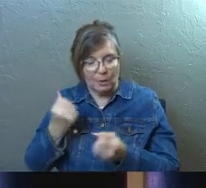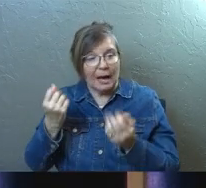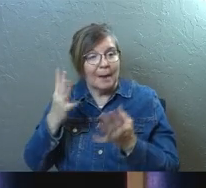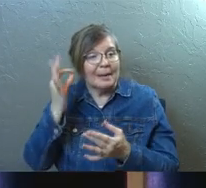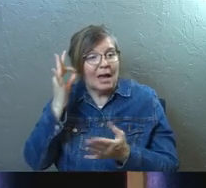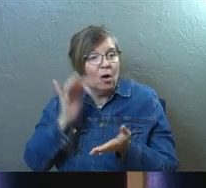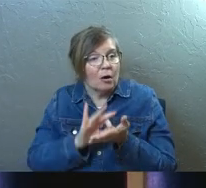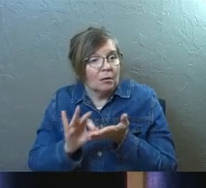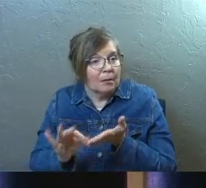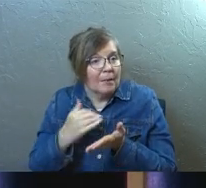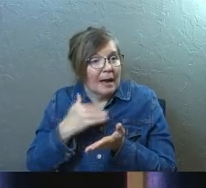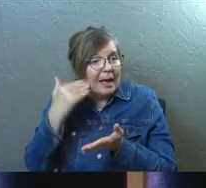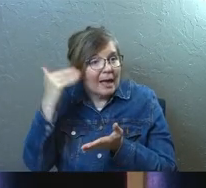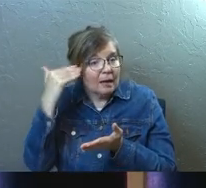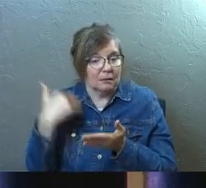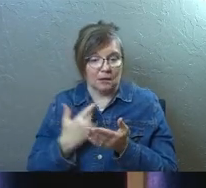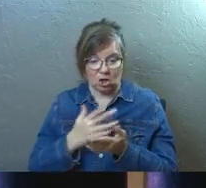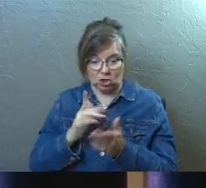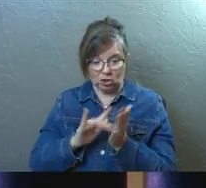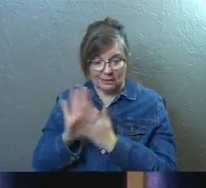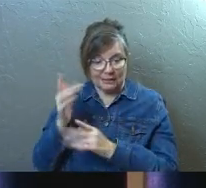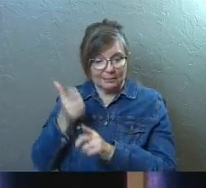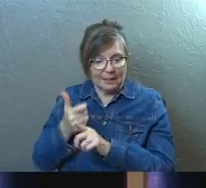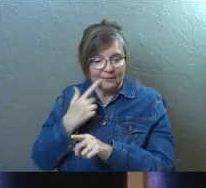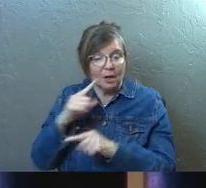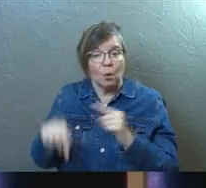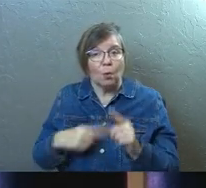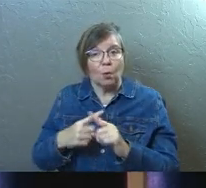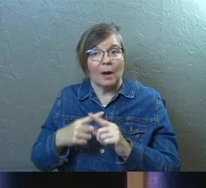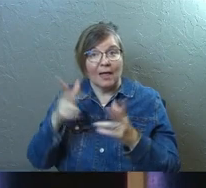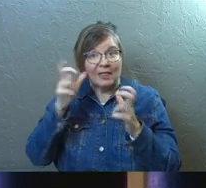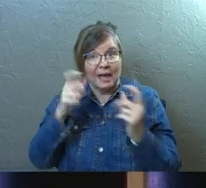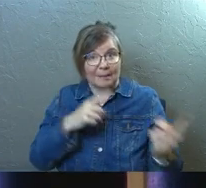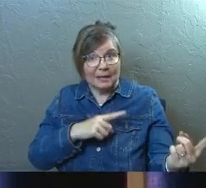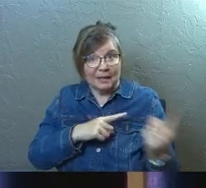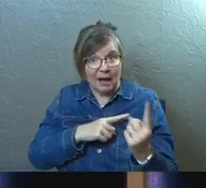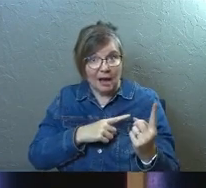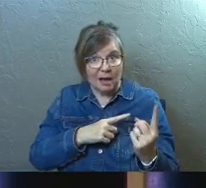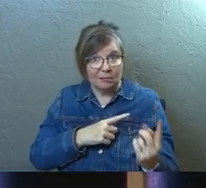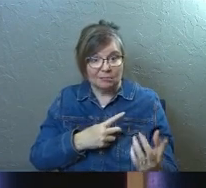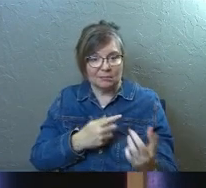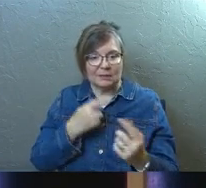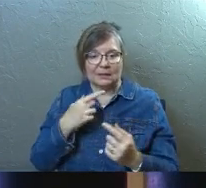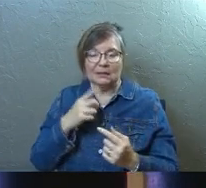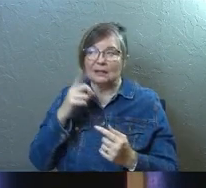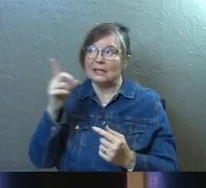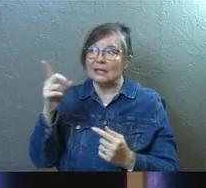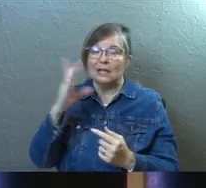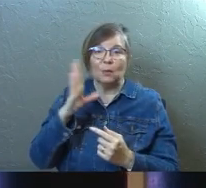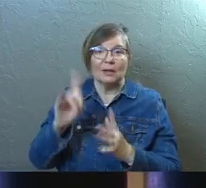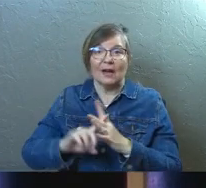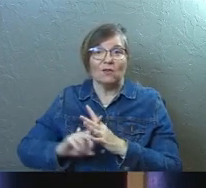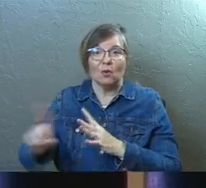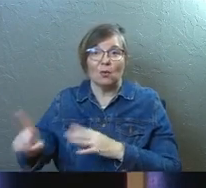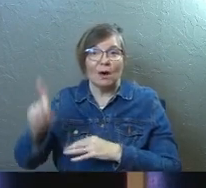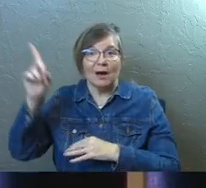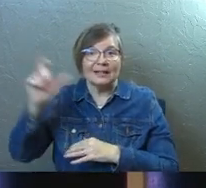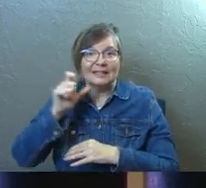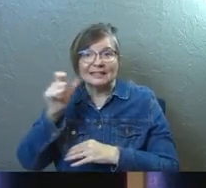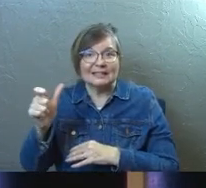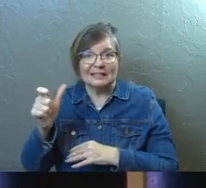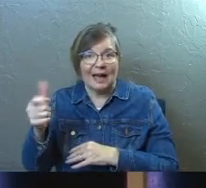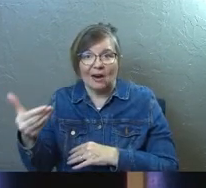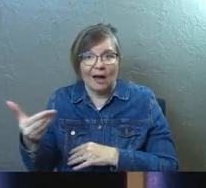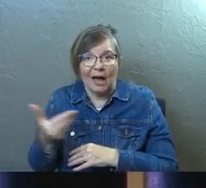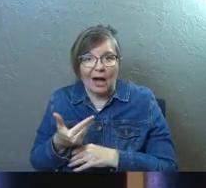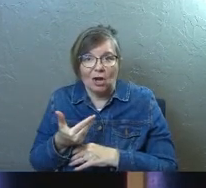number of hairs on my head. And Jesus himself said that whenever the enemy comes at me, he'll never run because he's not a